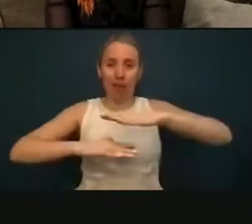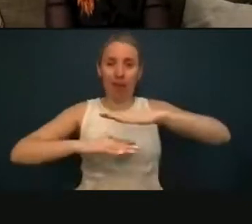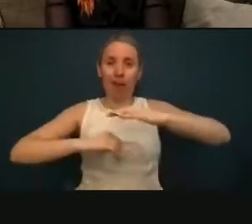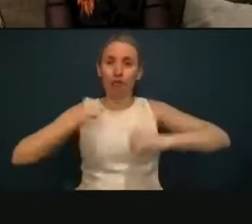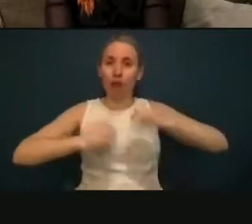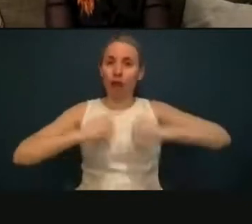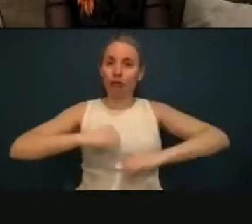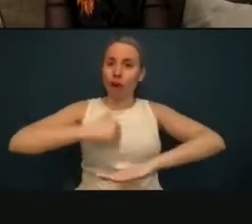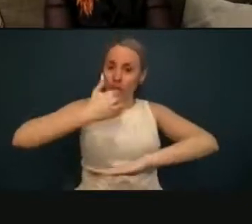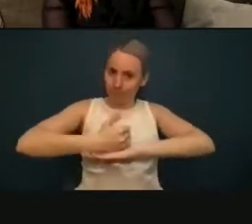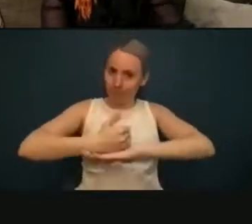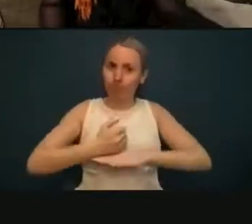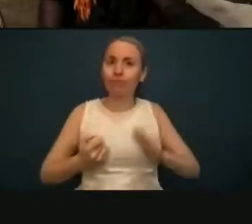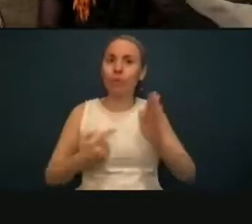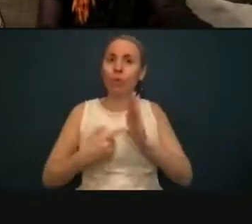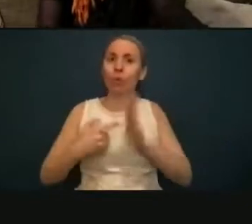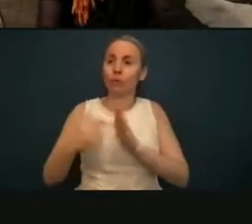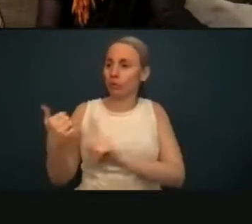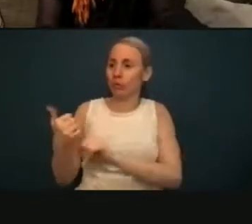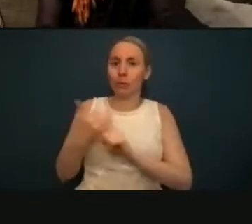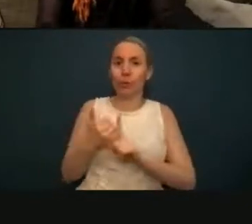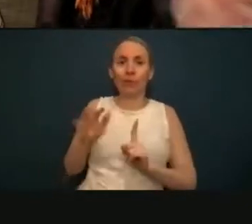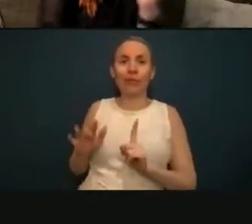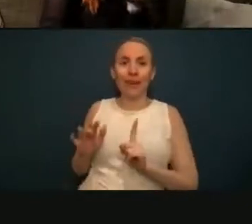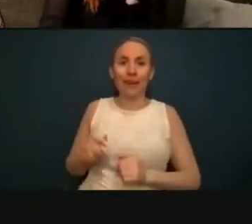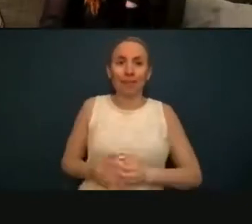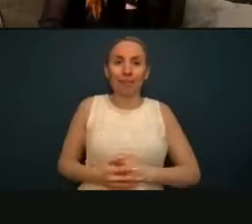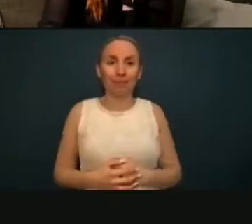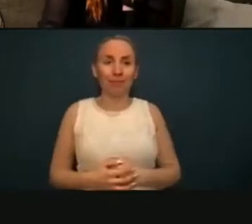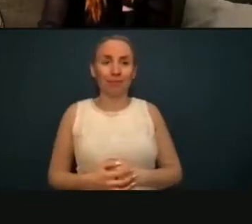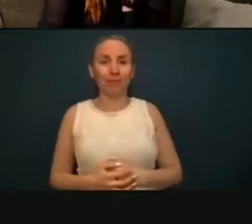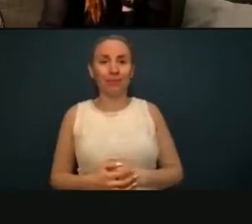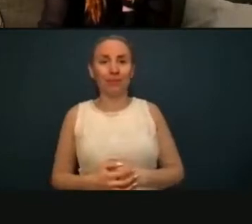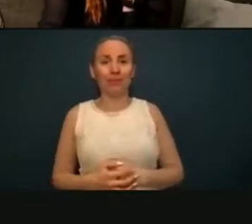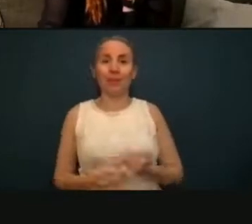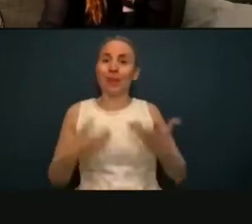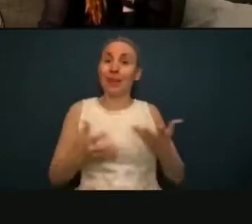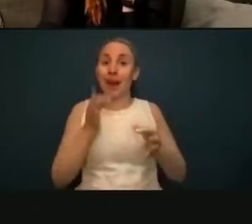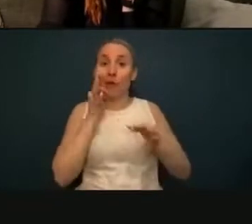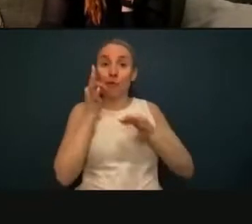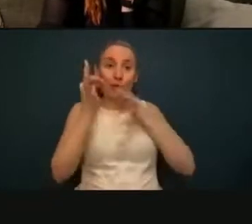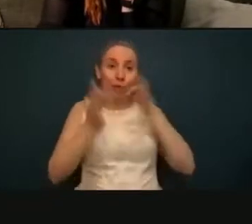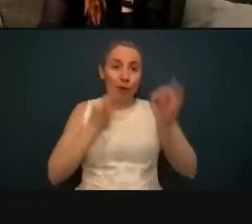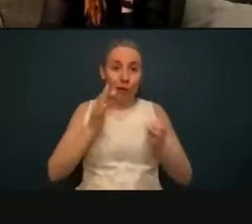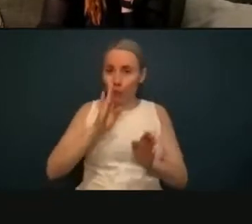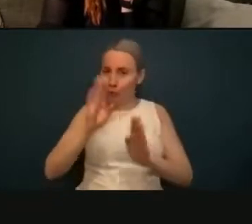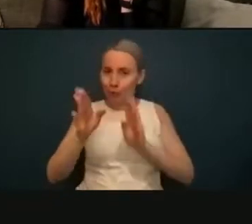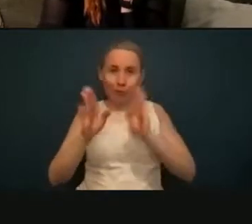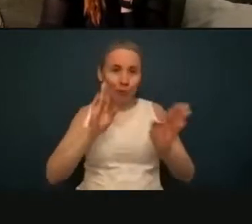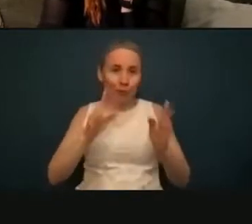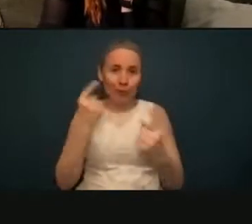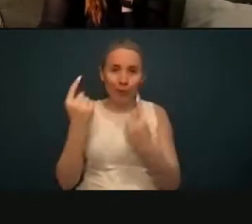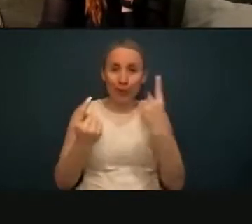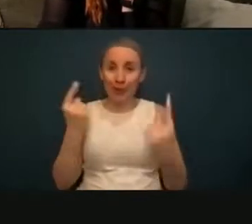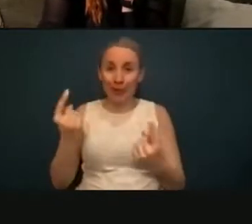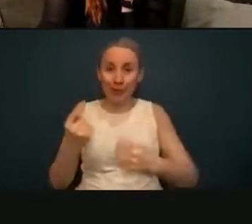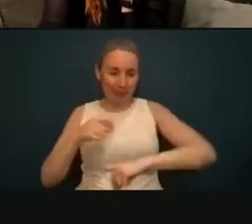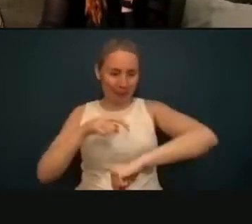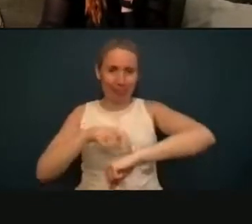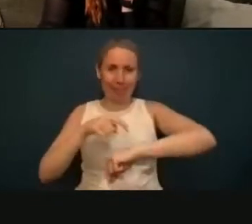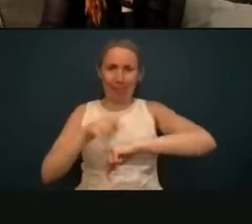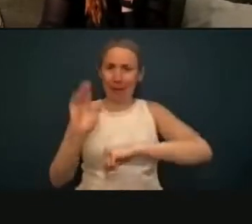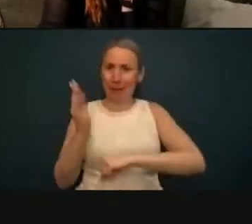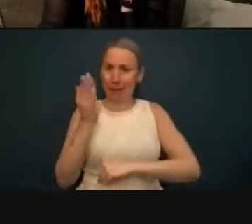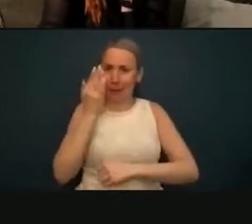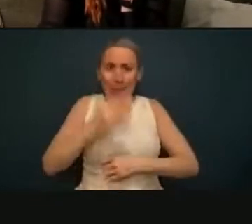going to go on to like a couple of questions. I'm just going to fire at specific individuals, just looking at time, because this